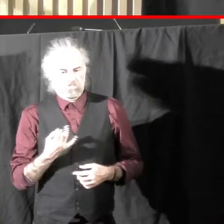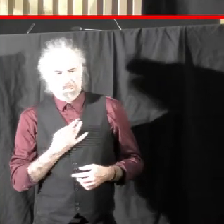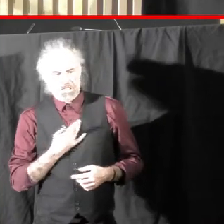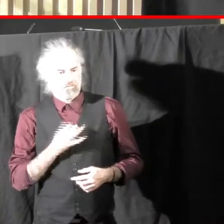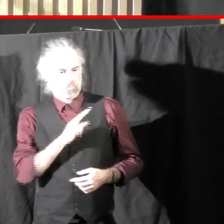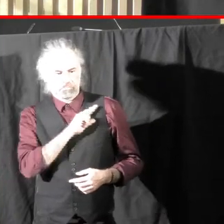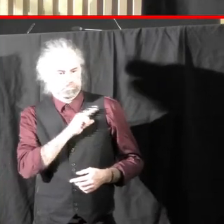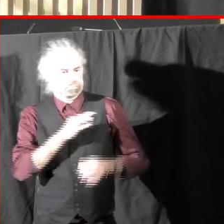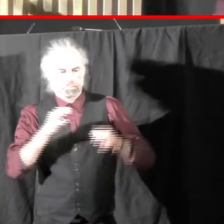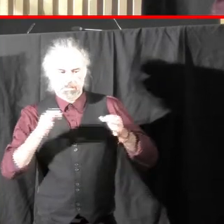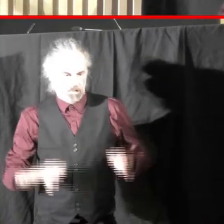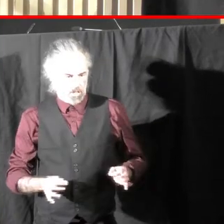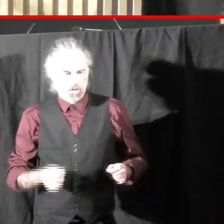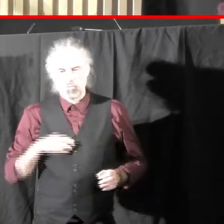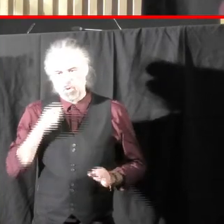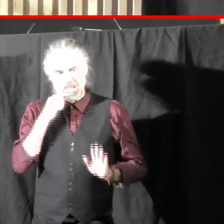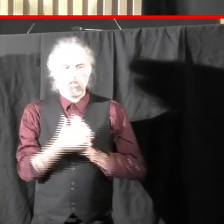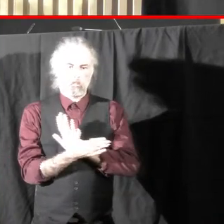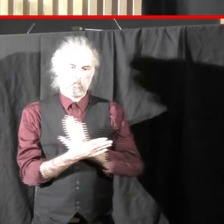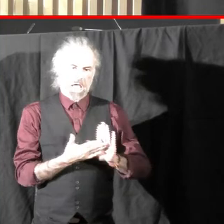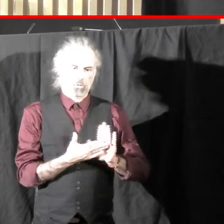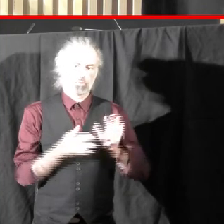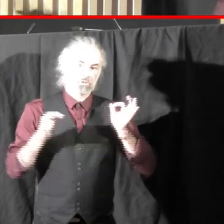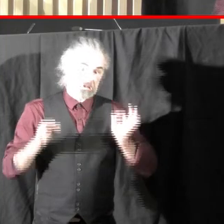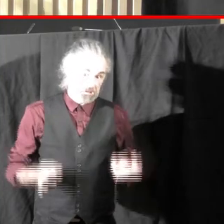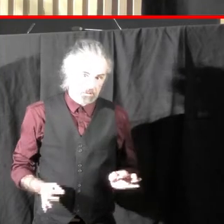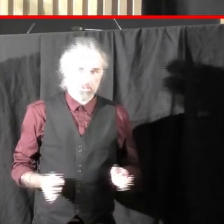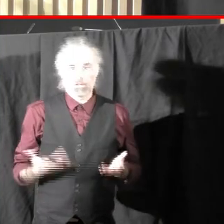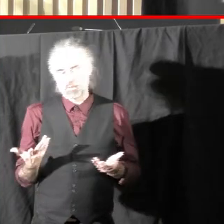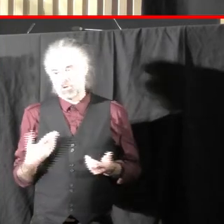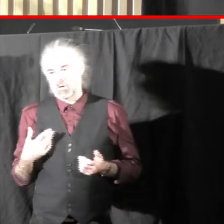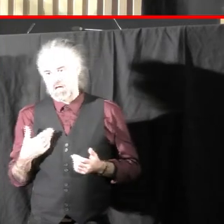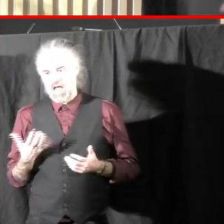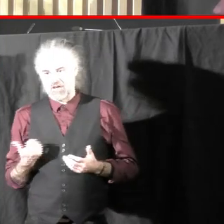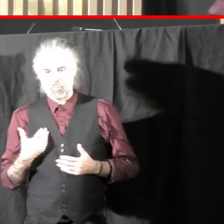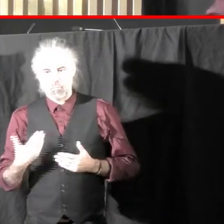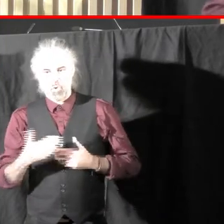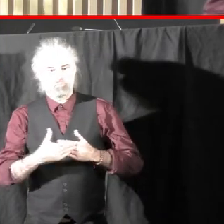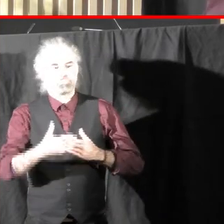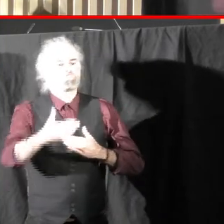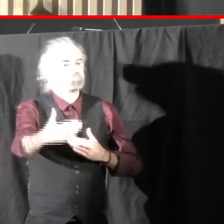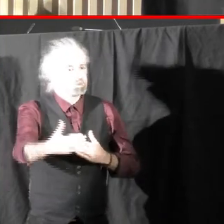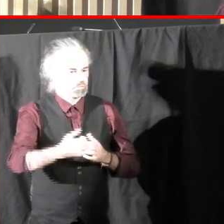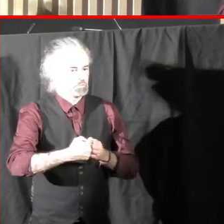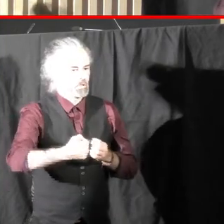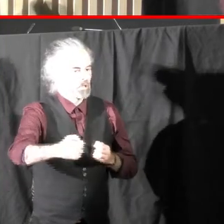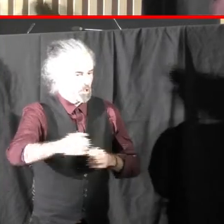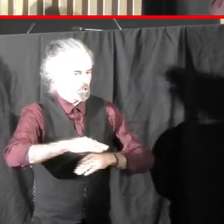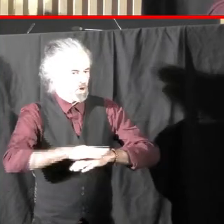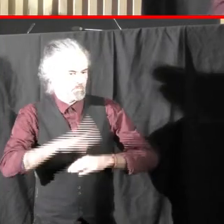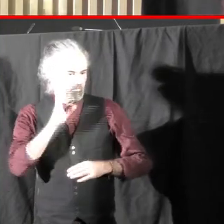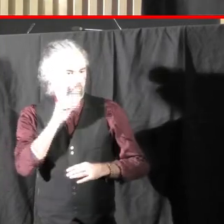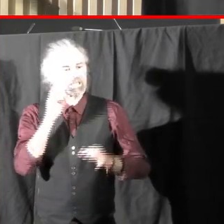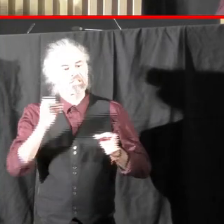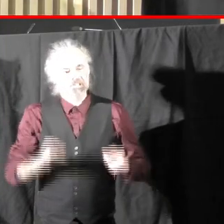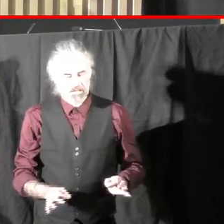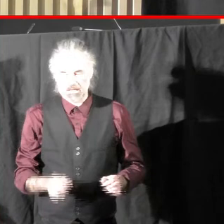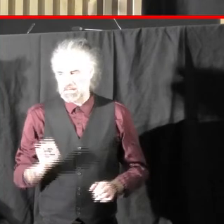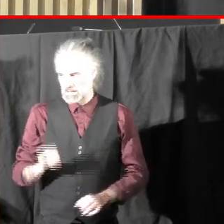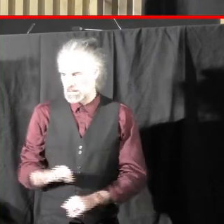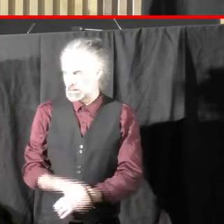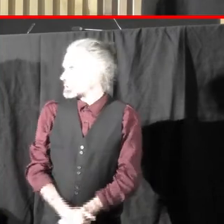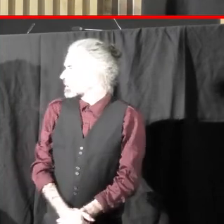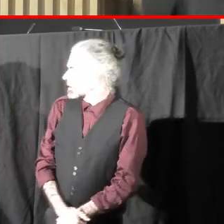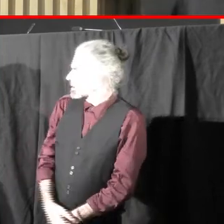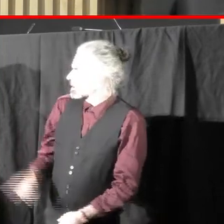decision that we would be making. Maybe this is about buying some more time, that at least a week's time before we can make that such decision. Yes. It's a